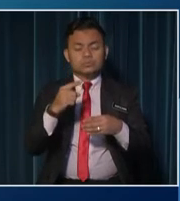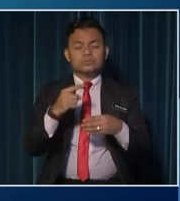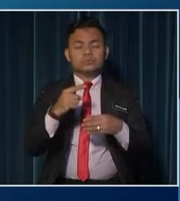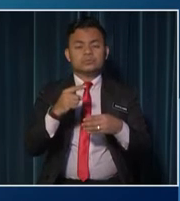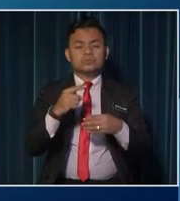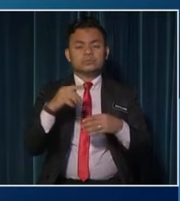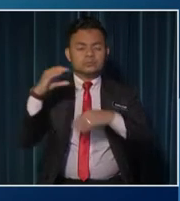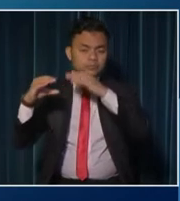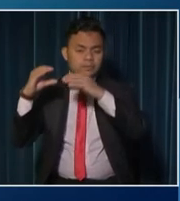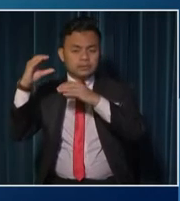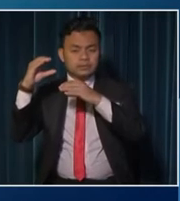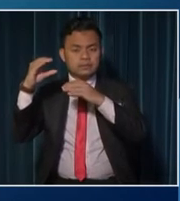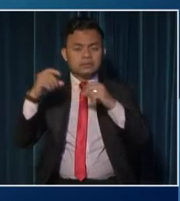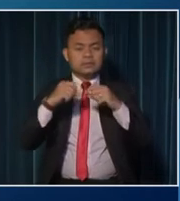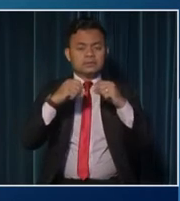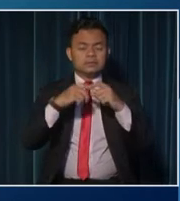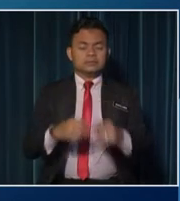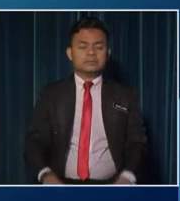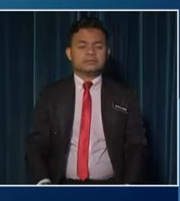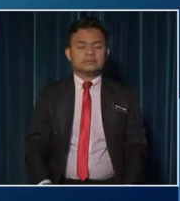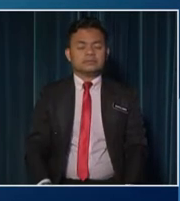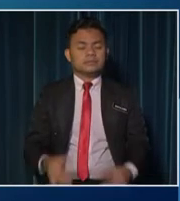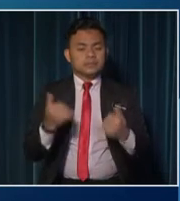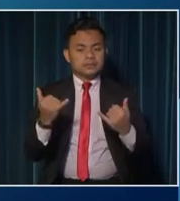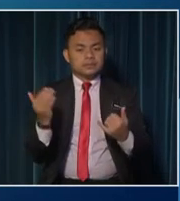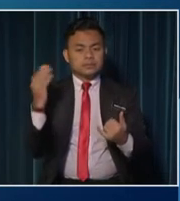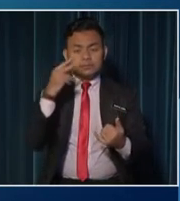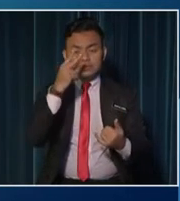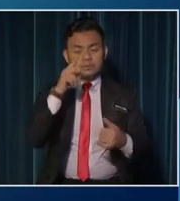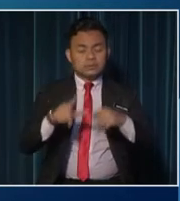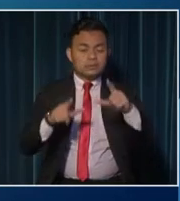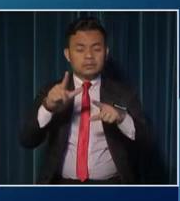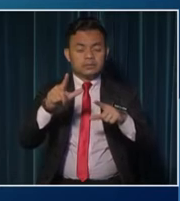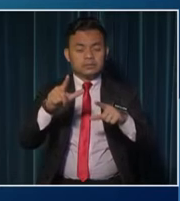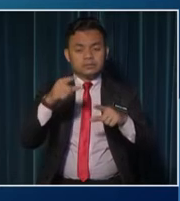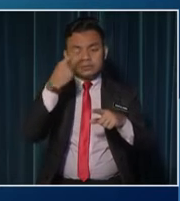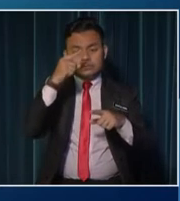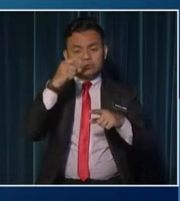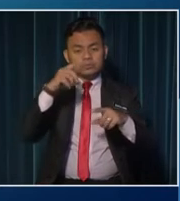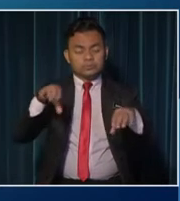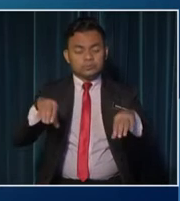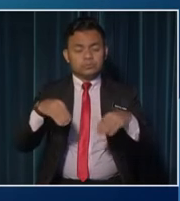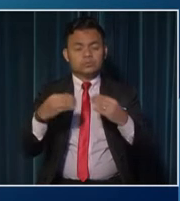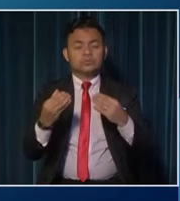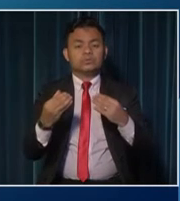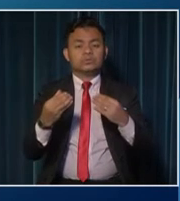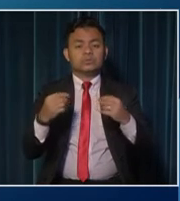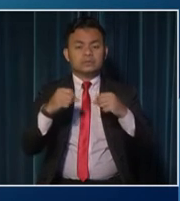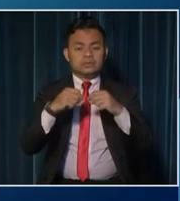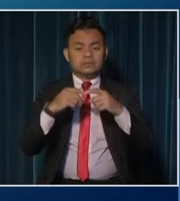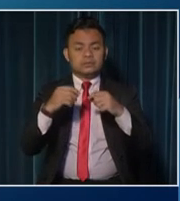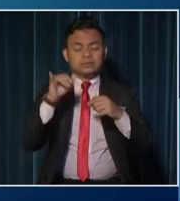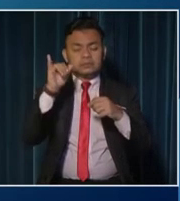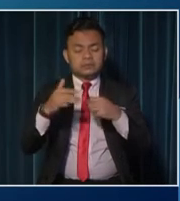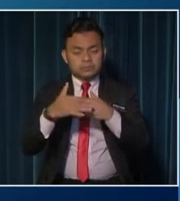look at the steps on how to build a simple electric circuit using the